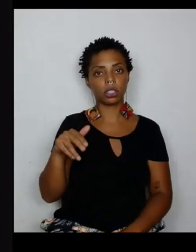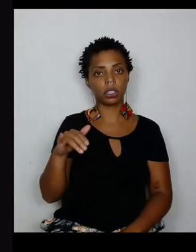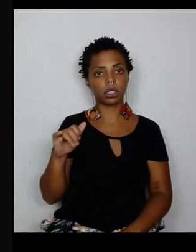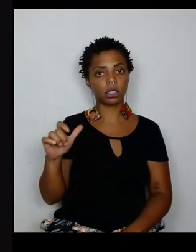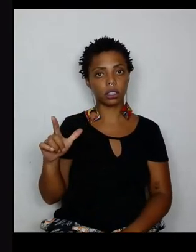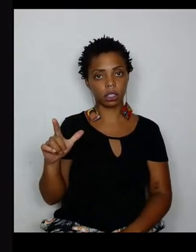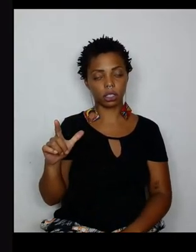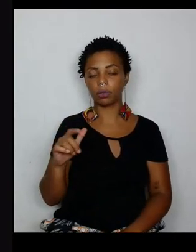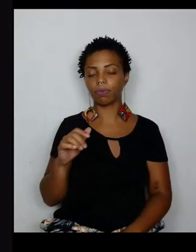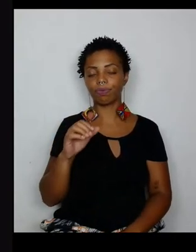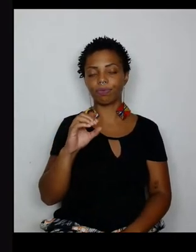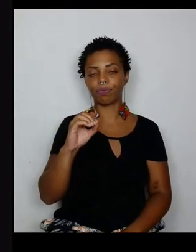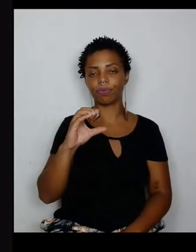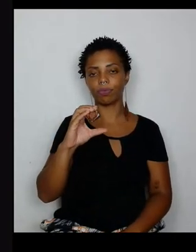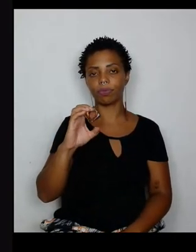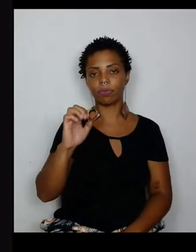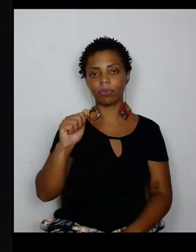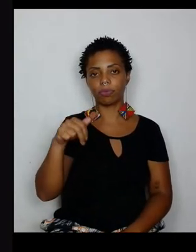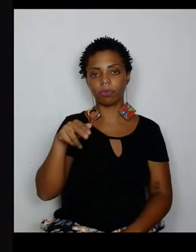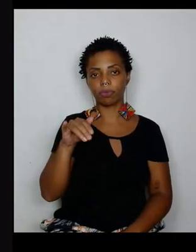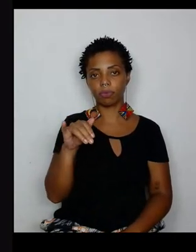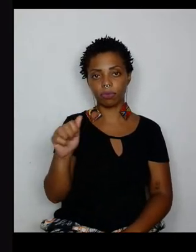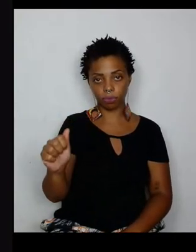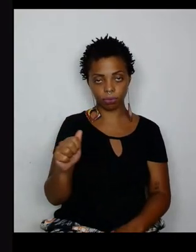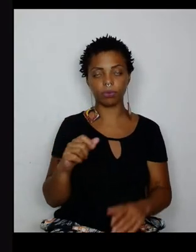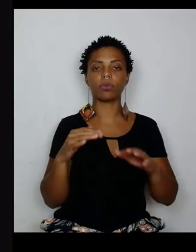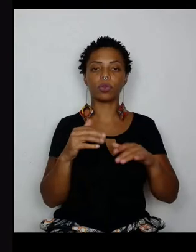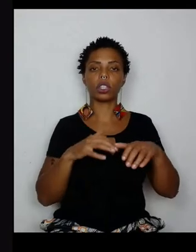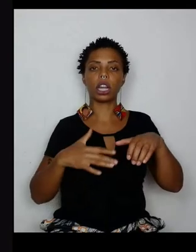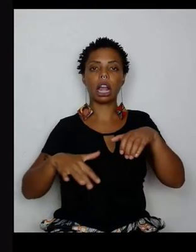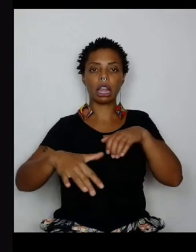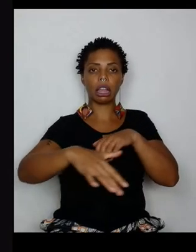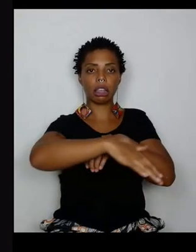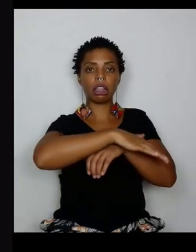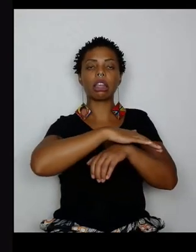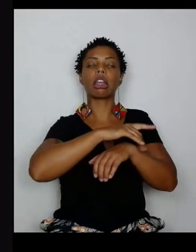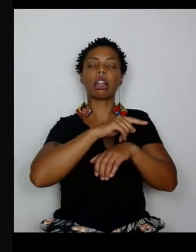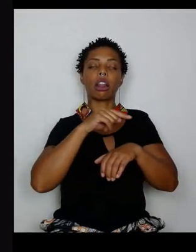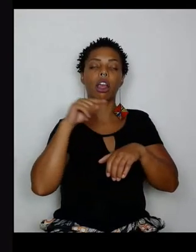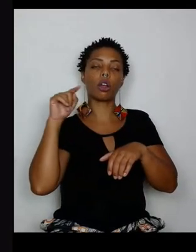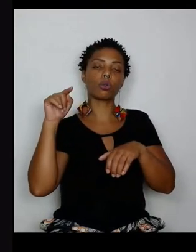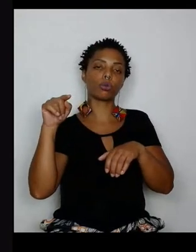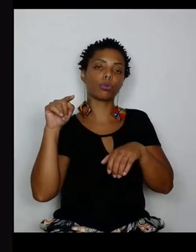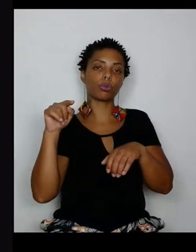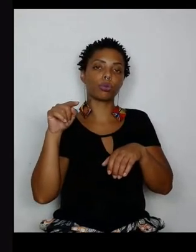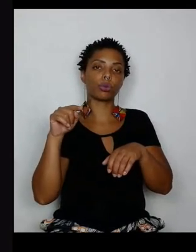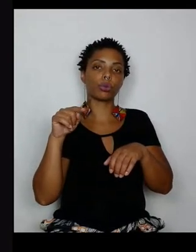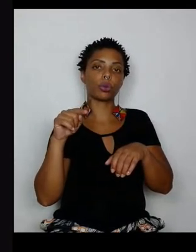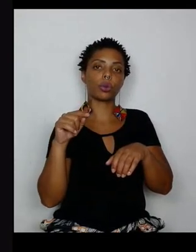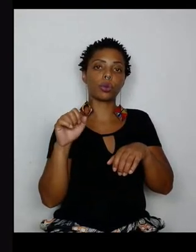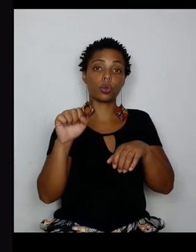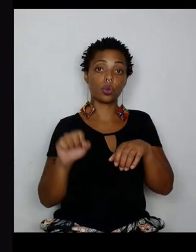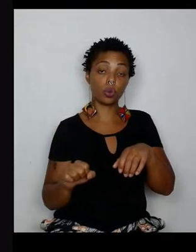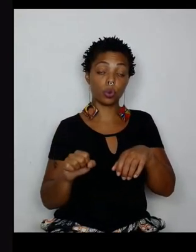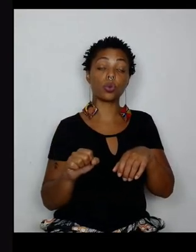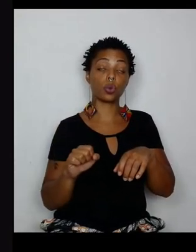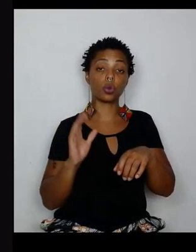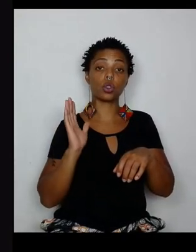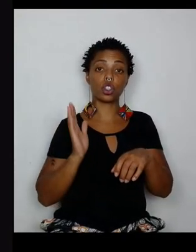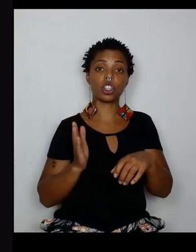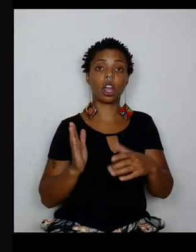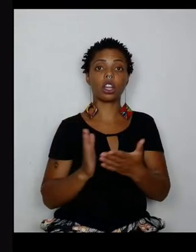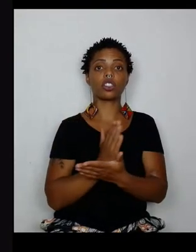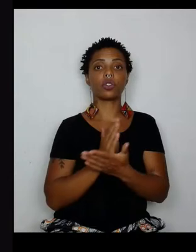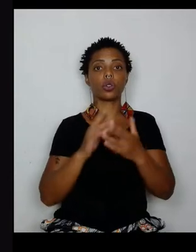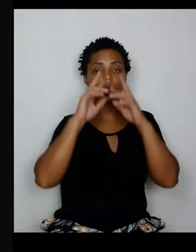islands had been internally racialized this was the invention of dumont derville who